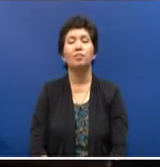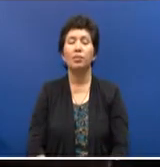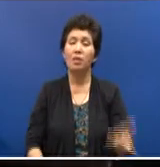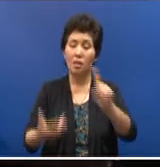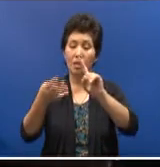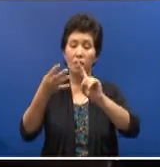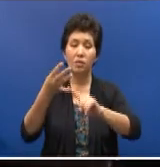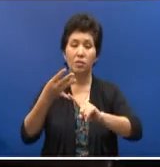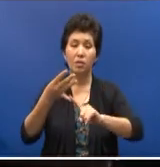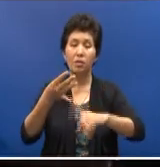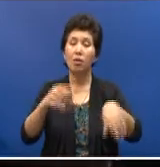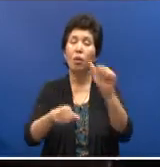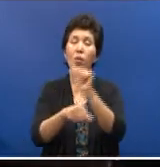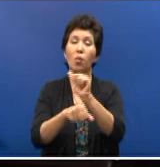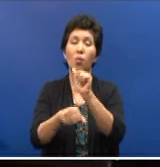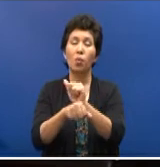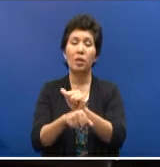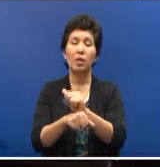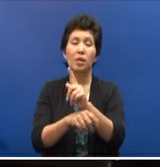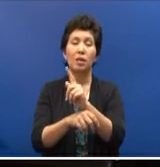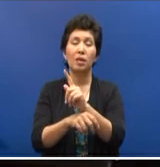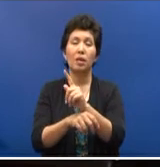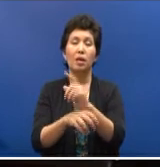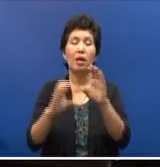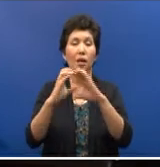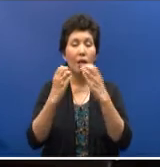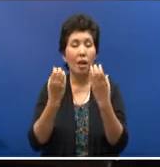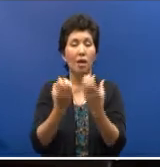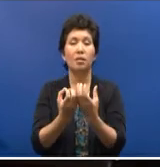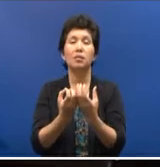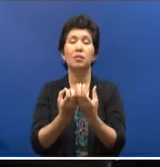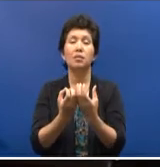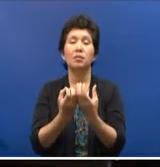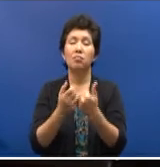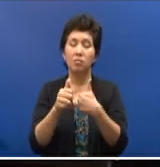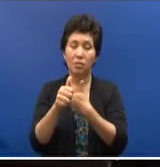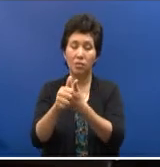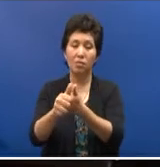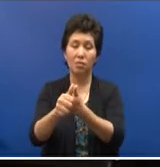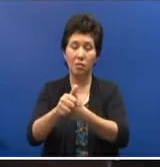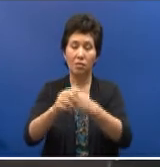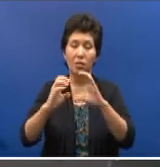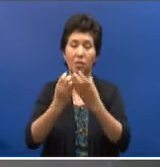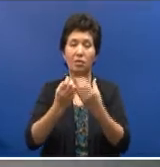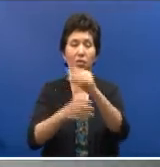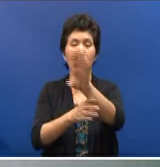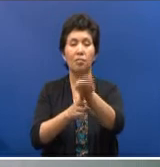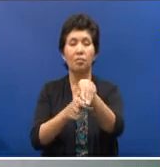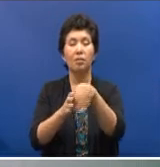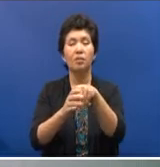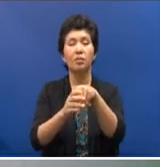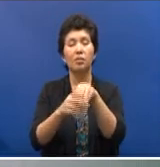Okay, the next one is the working class. Working class here referring to the group that consists